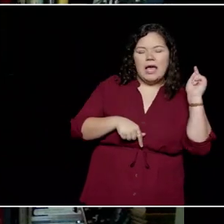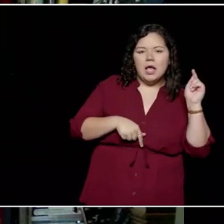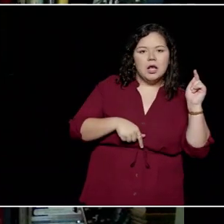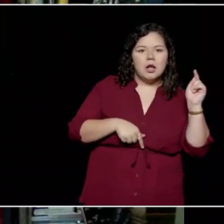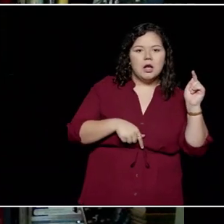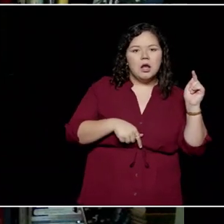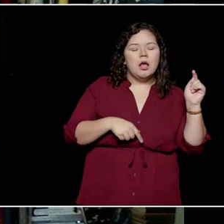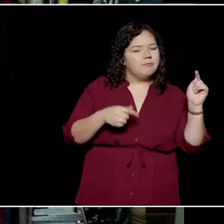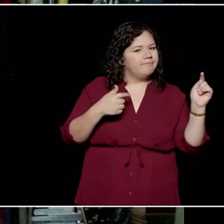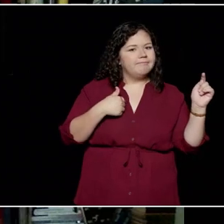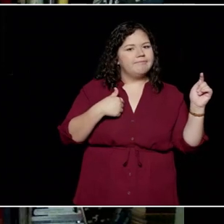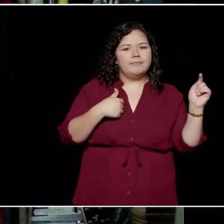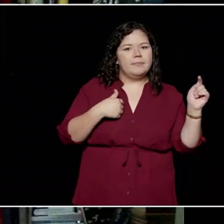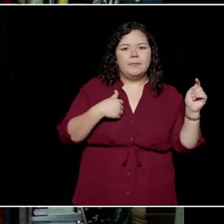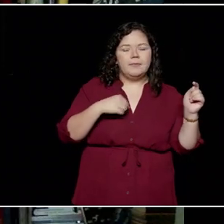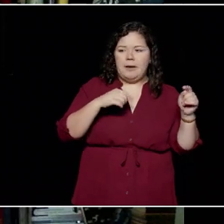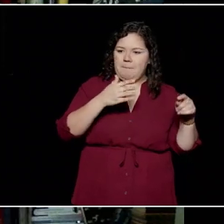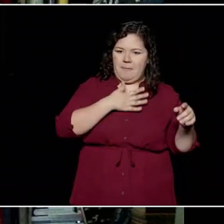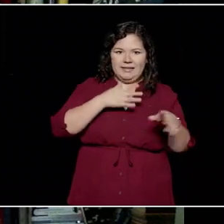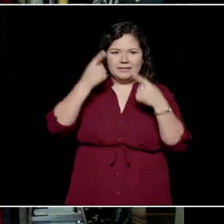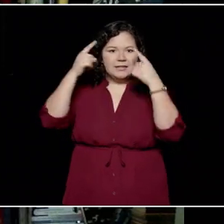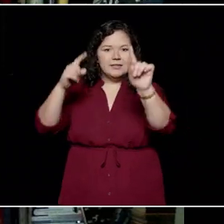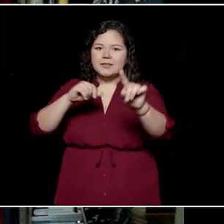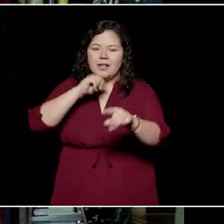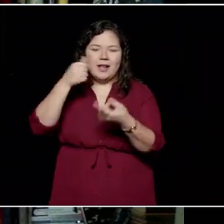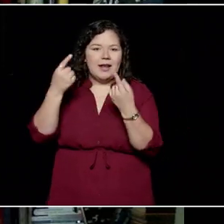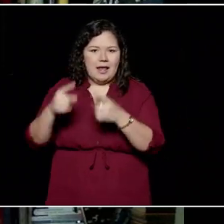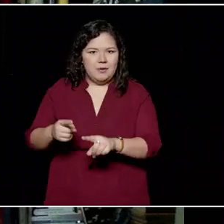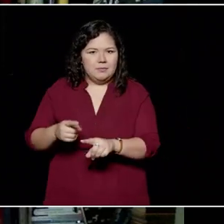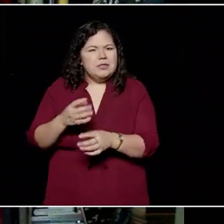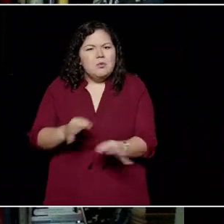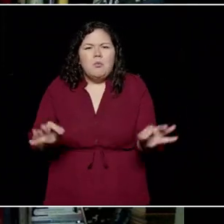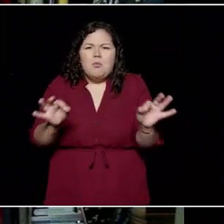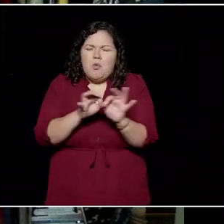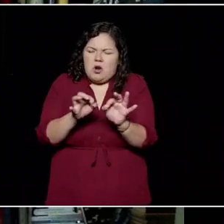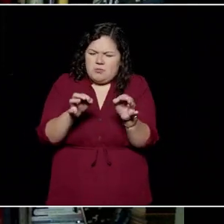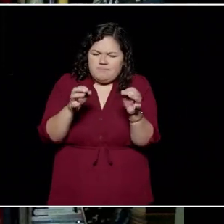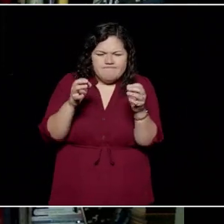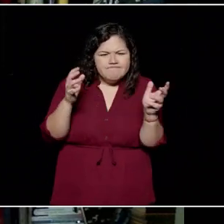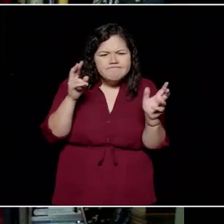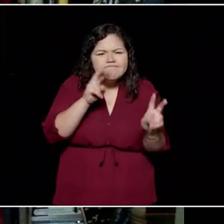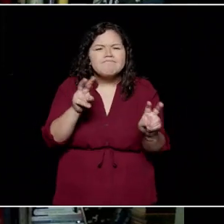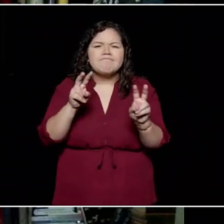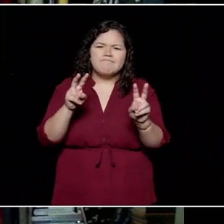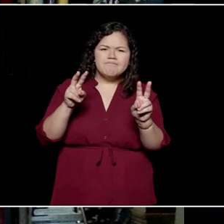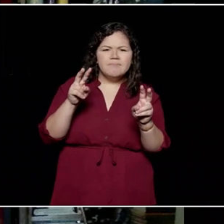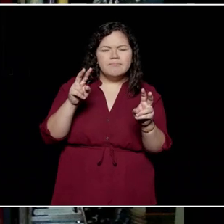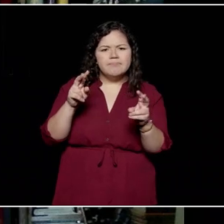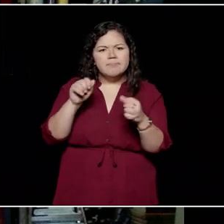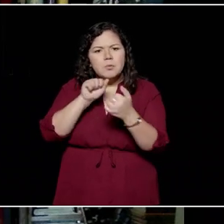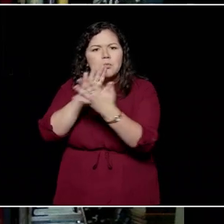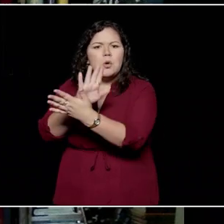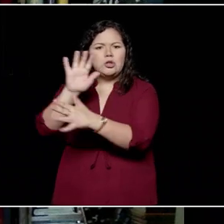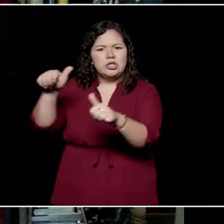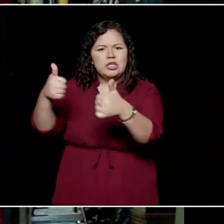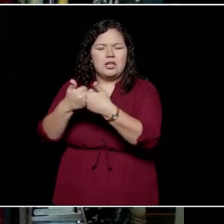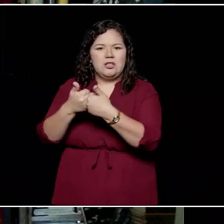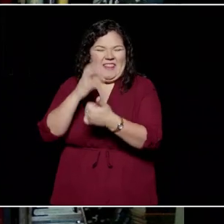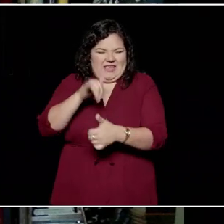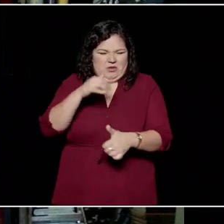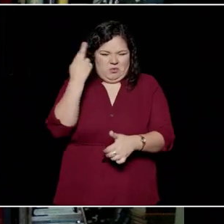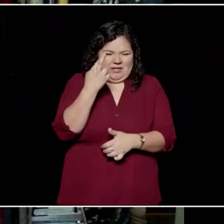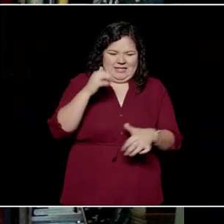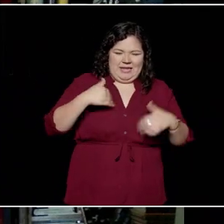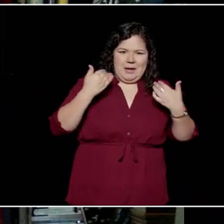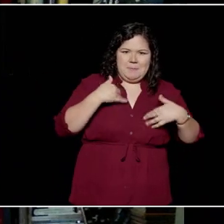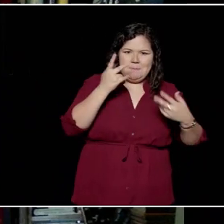have the sense to say no. Embrace that. This is why young people have always had a great capacity to change the